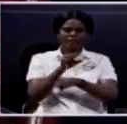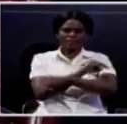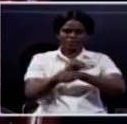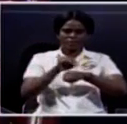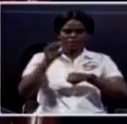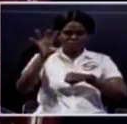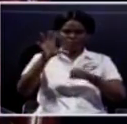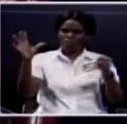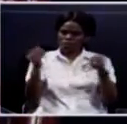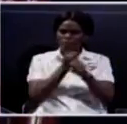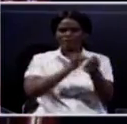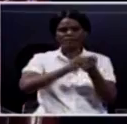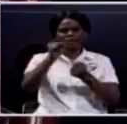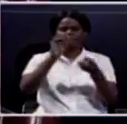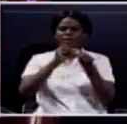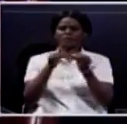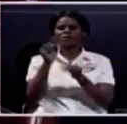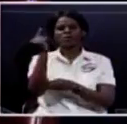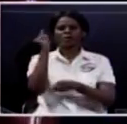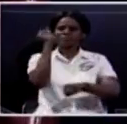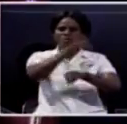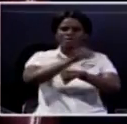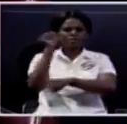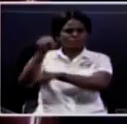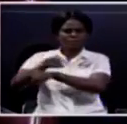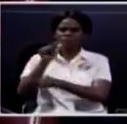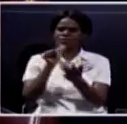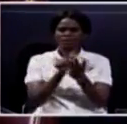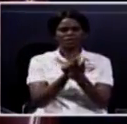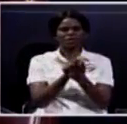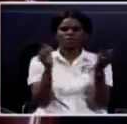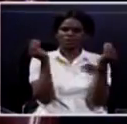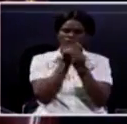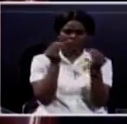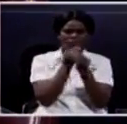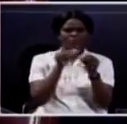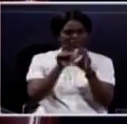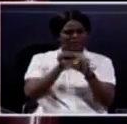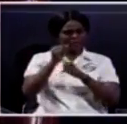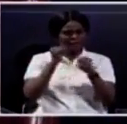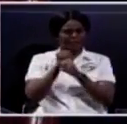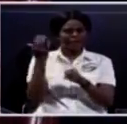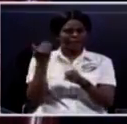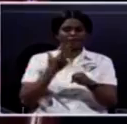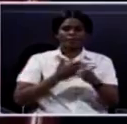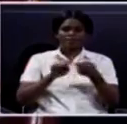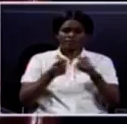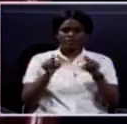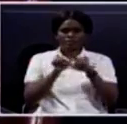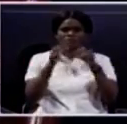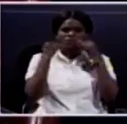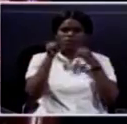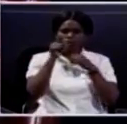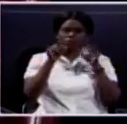emerged victorious. We were at #1, beating even Lusaka, which is well advantaged in those years. My friend, let me tell you,